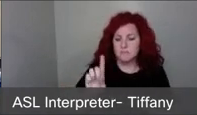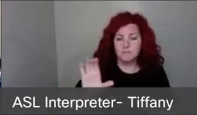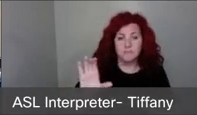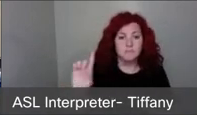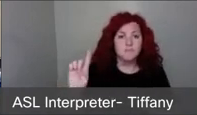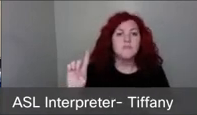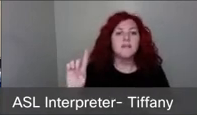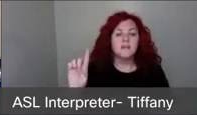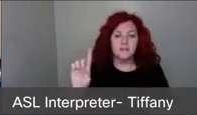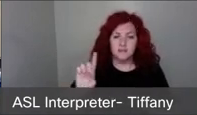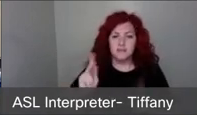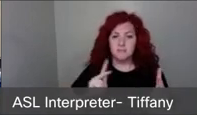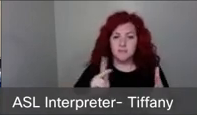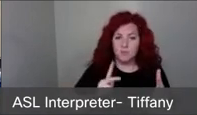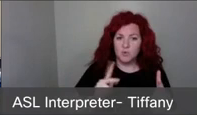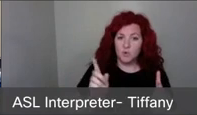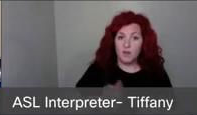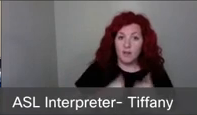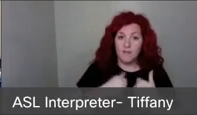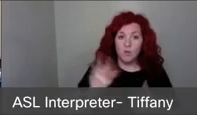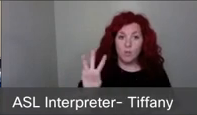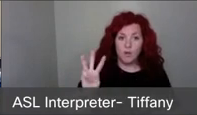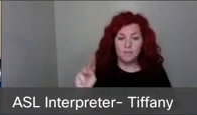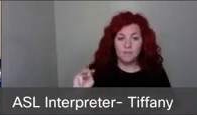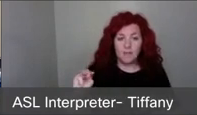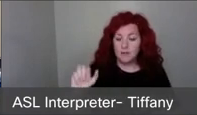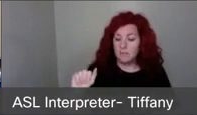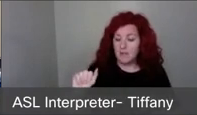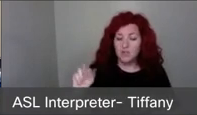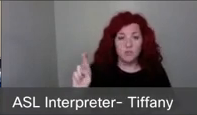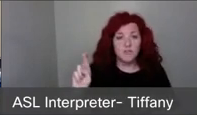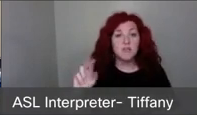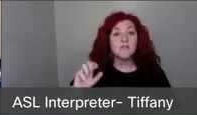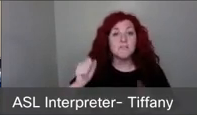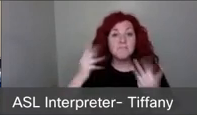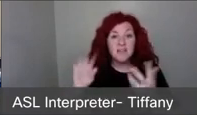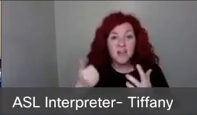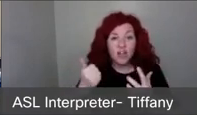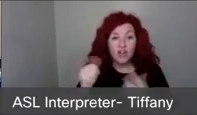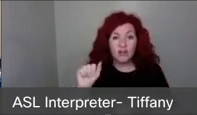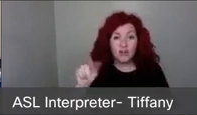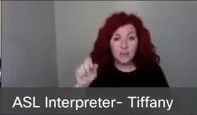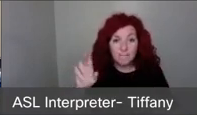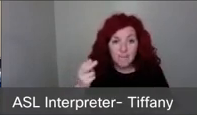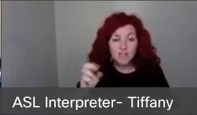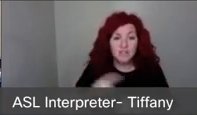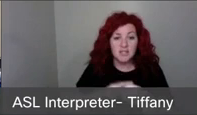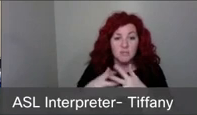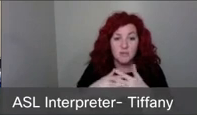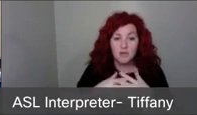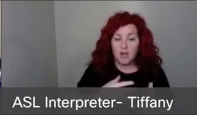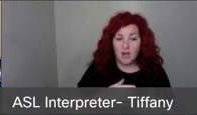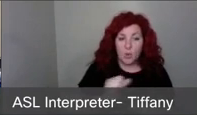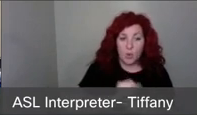located on the White Mountain Apache Reservation. Along with many other Apache and Native American families, I work in White River, I live in Pinetop.